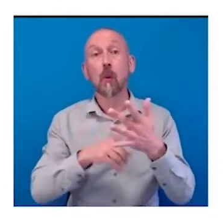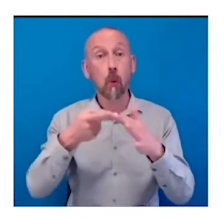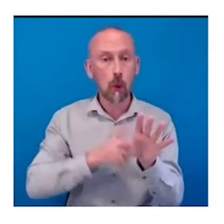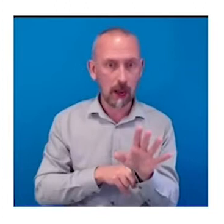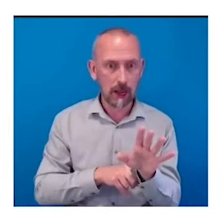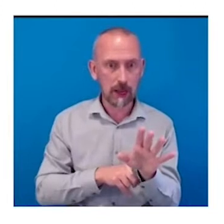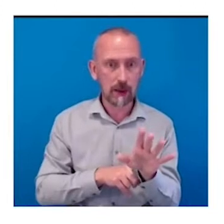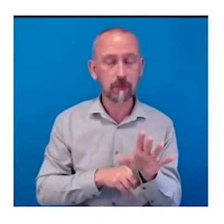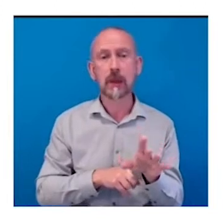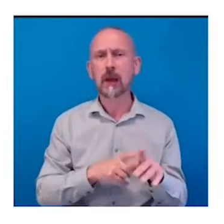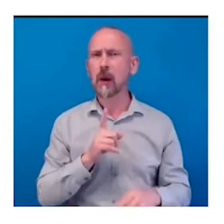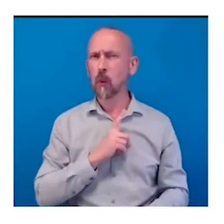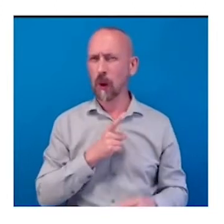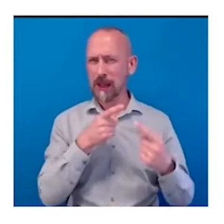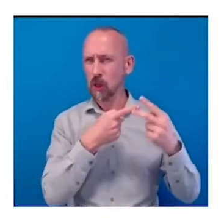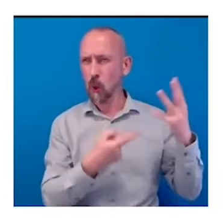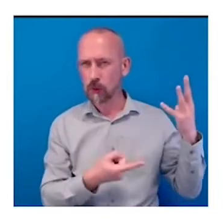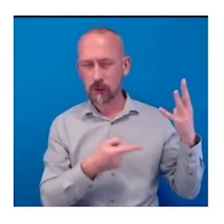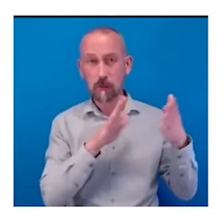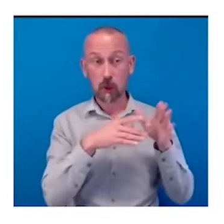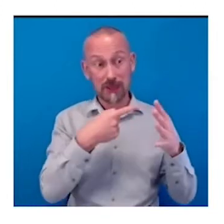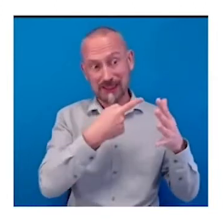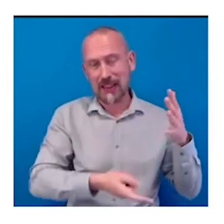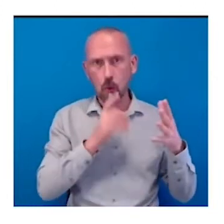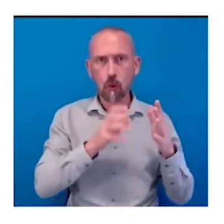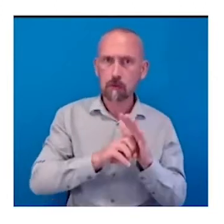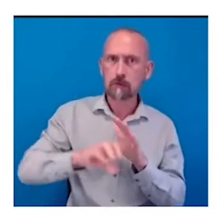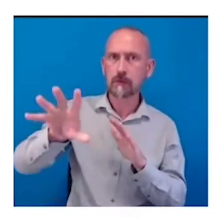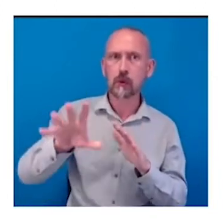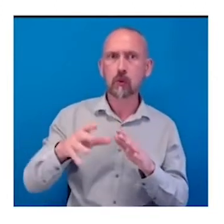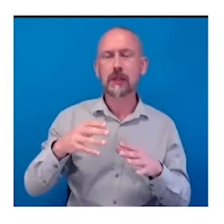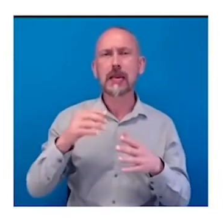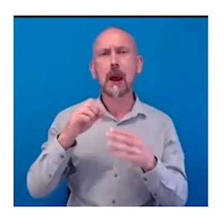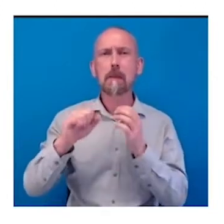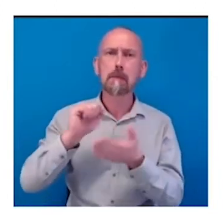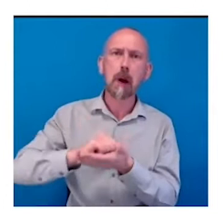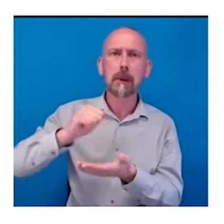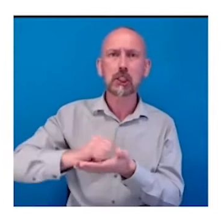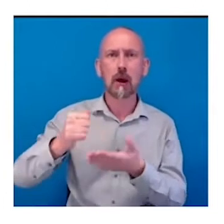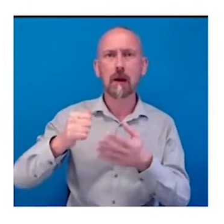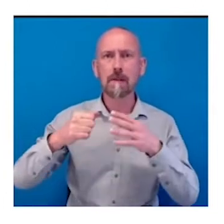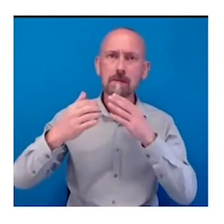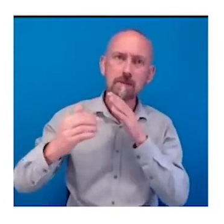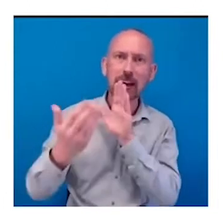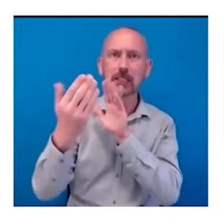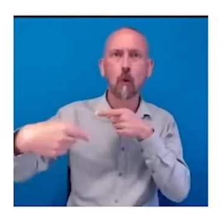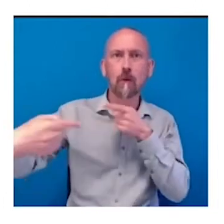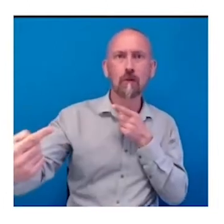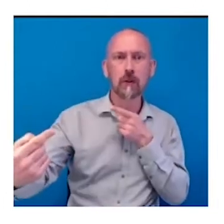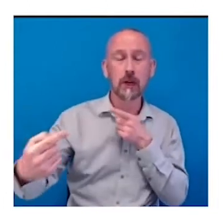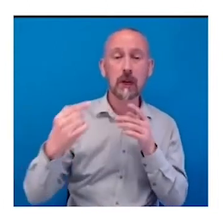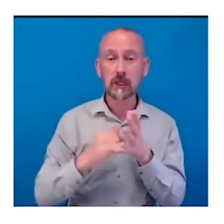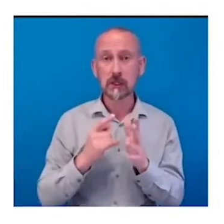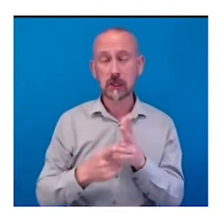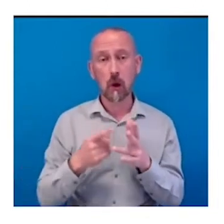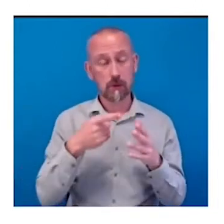submitted titles to something that's called the Publishers Face-Off, where their titles of a recently produced book are examined by